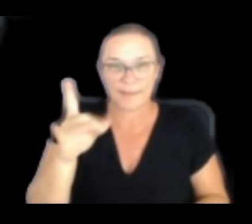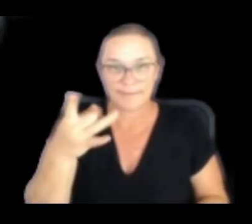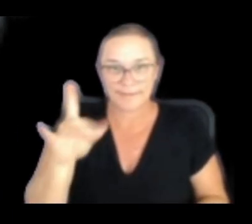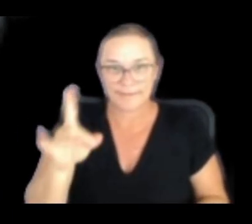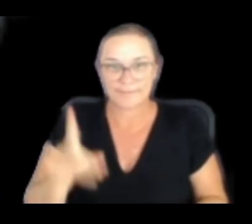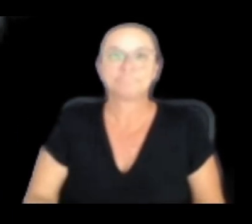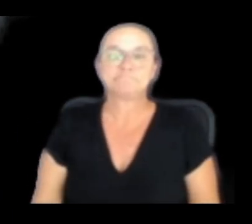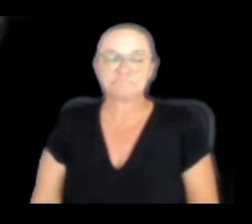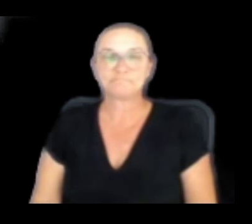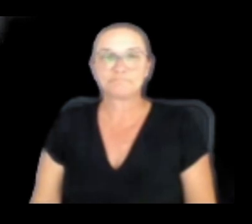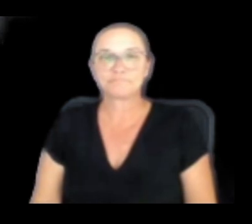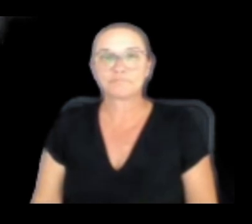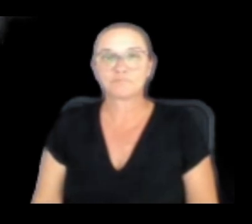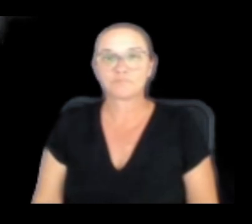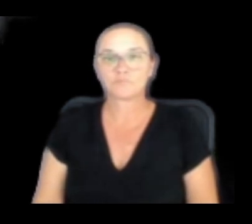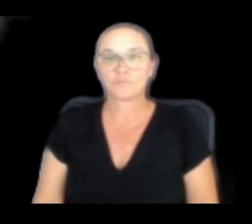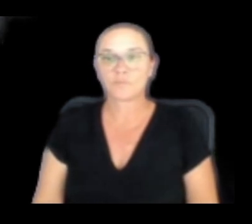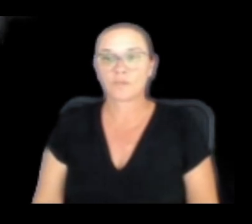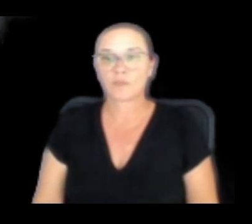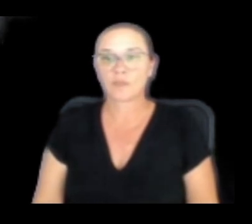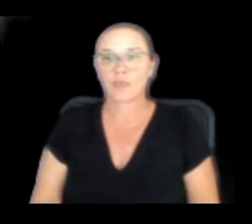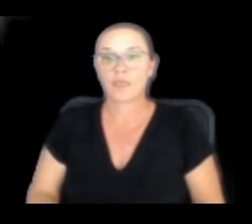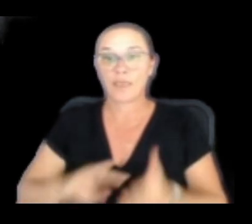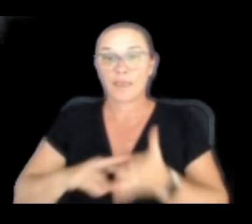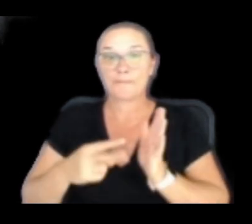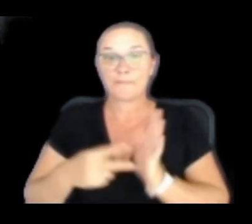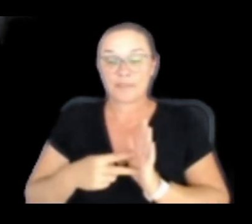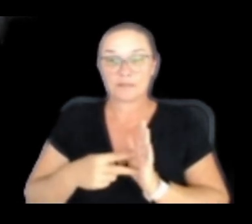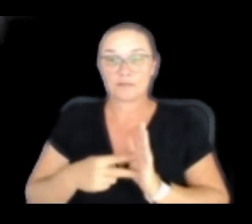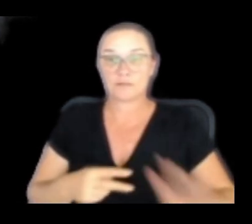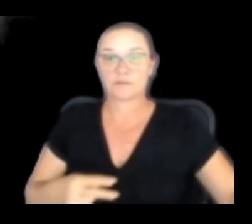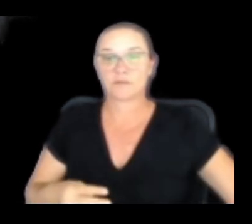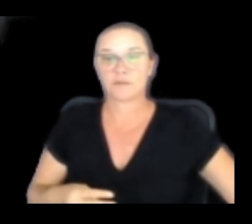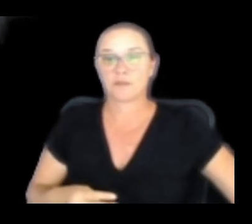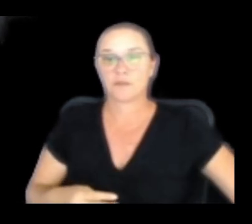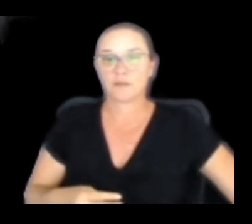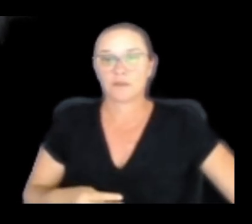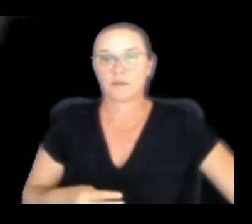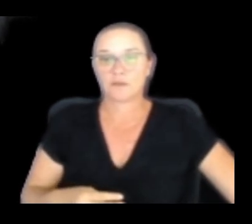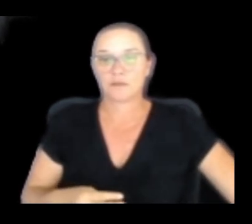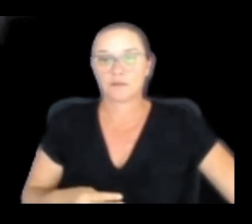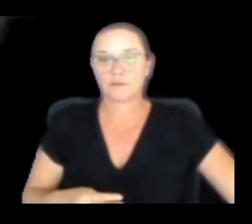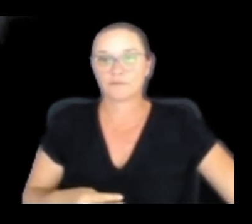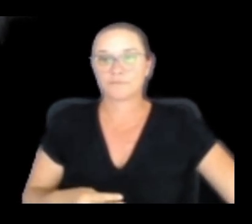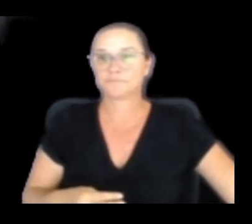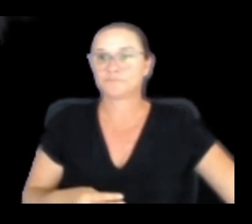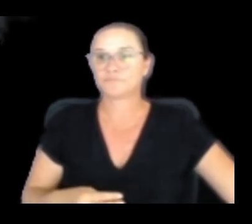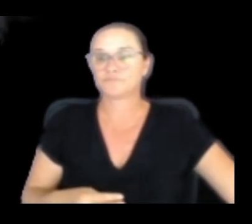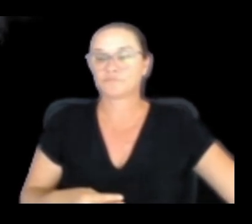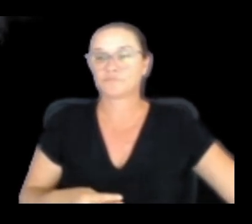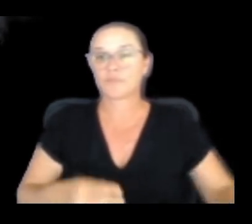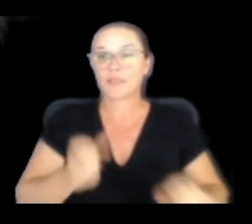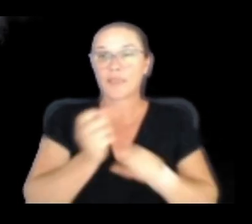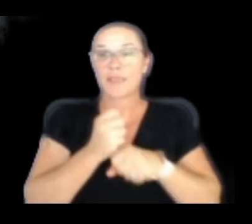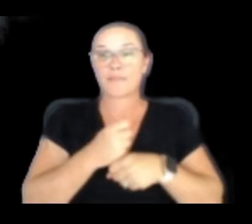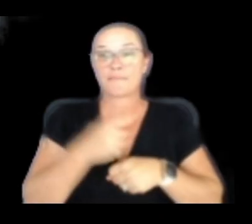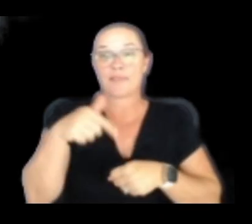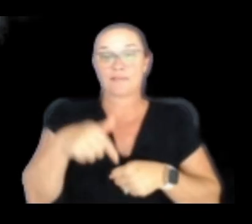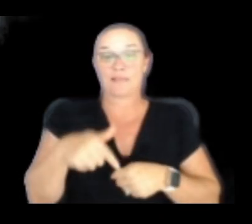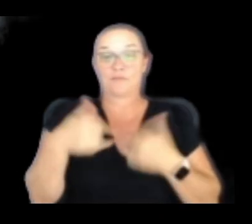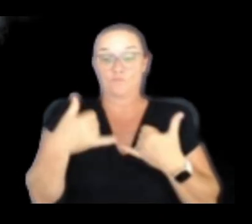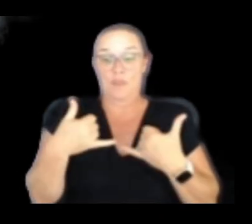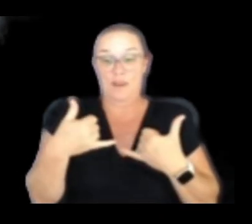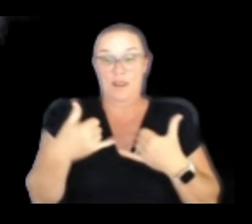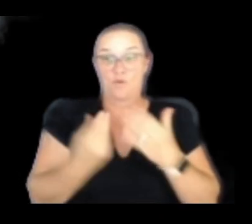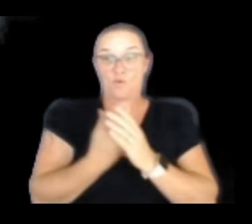here. So that means that now, presently, this makes this current eruption the